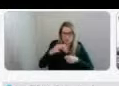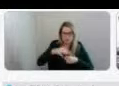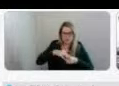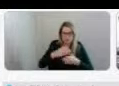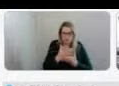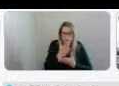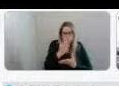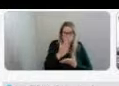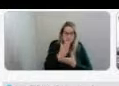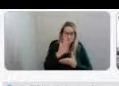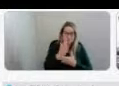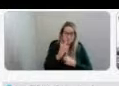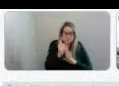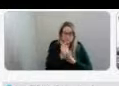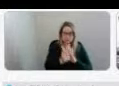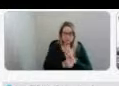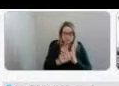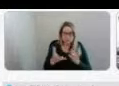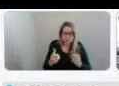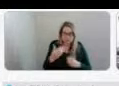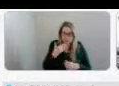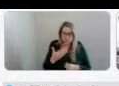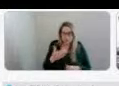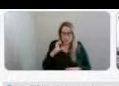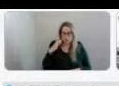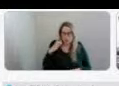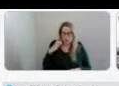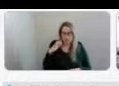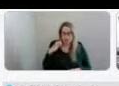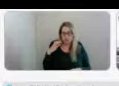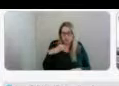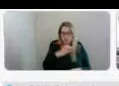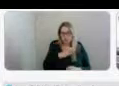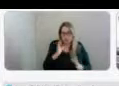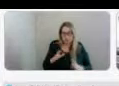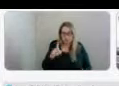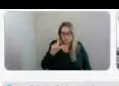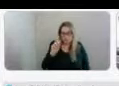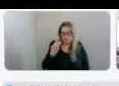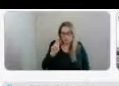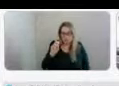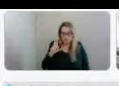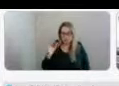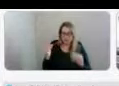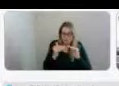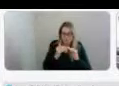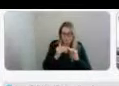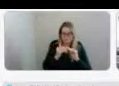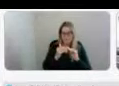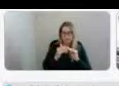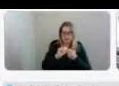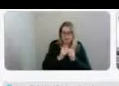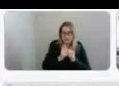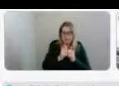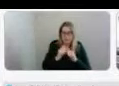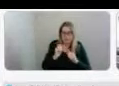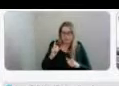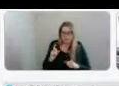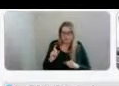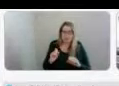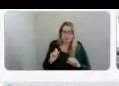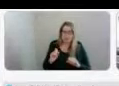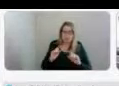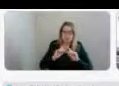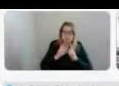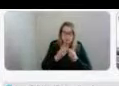rights act i want to thank commissioner lerner for defending fair and competitive districts on